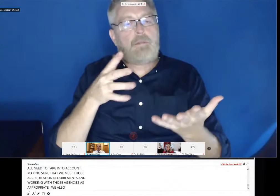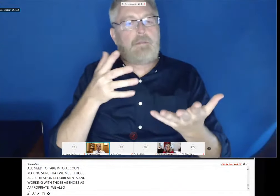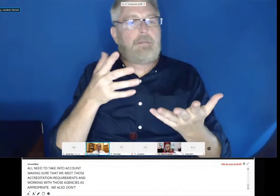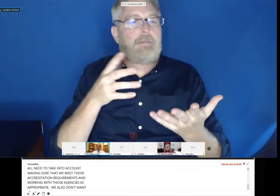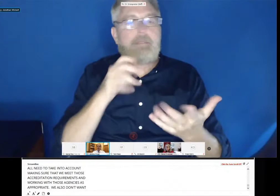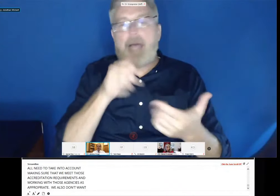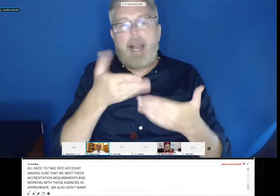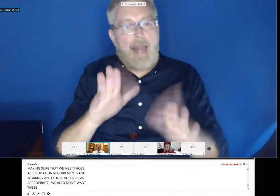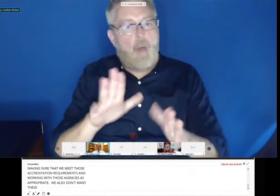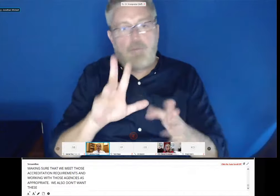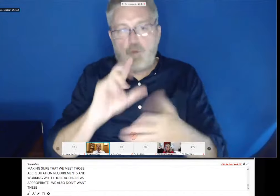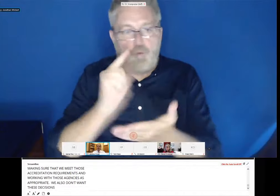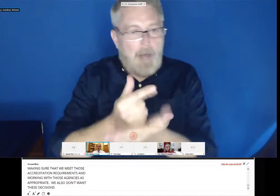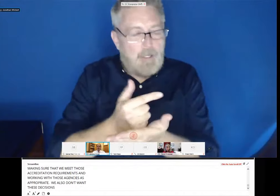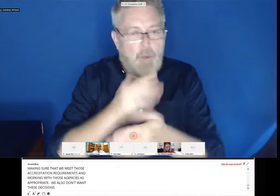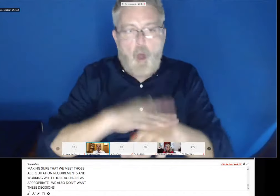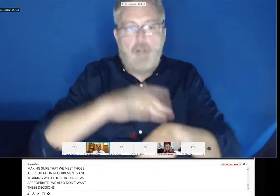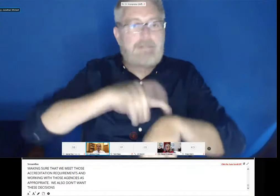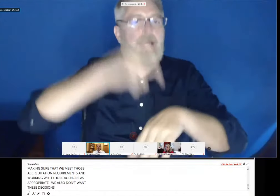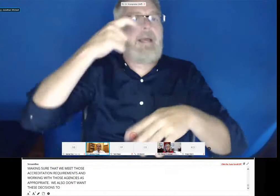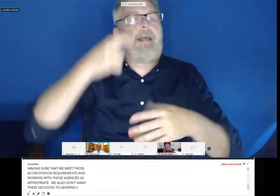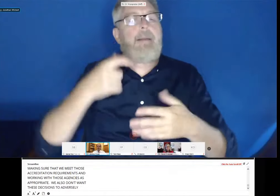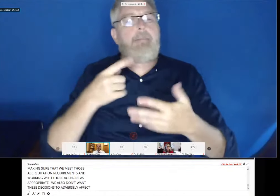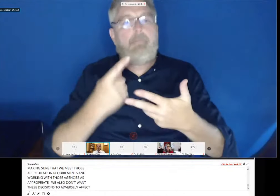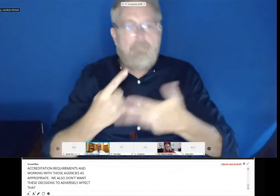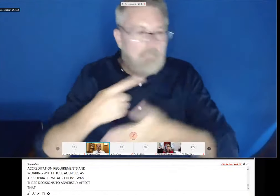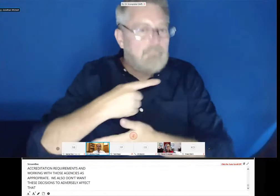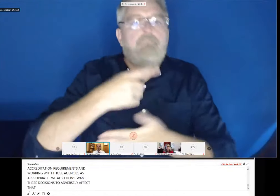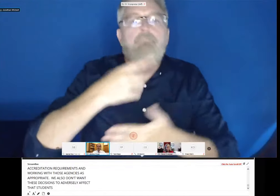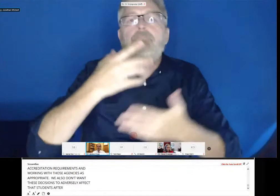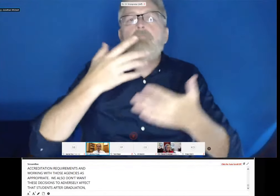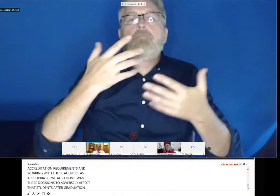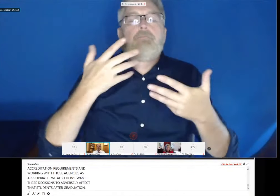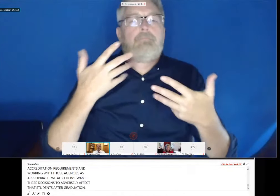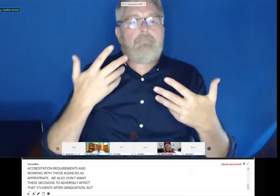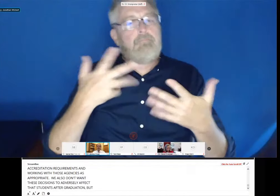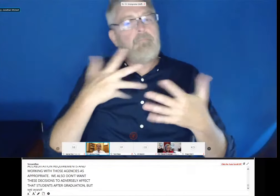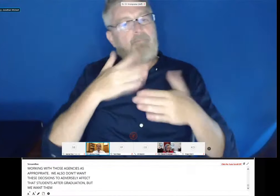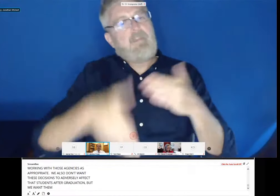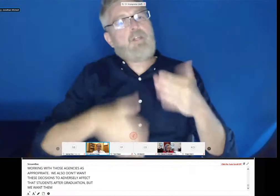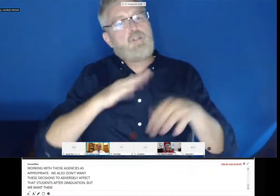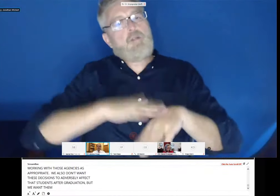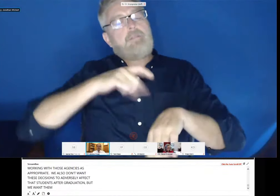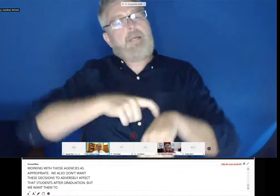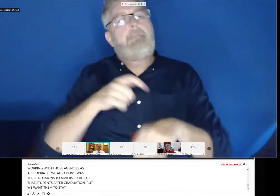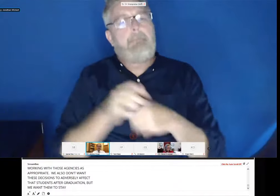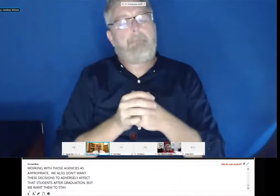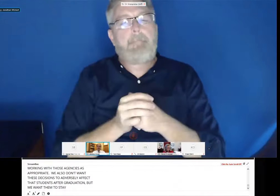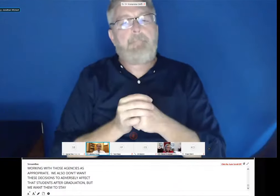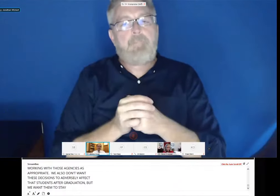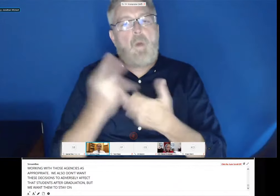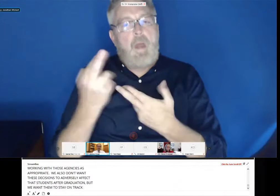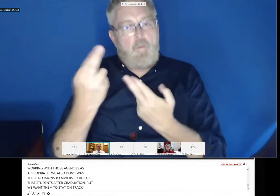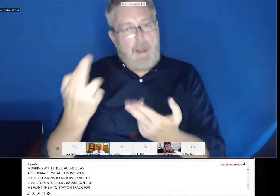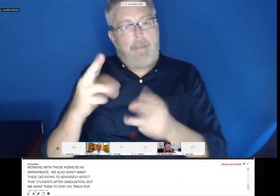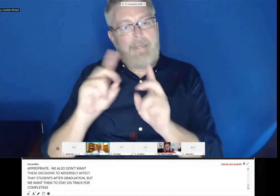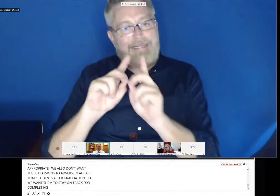graduation. We want them to stay on track for completing their degrees. So I recommend that